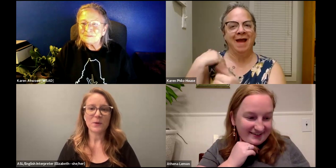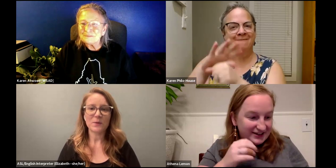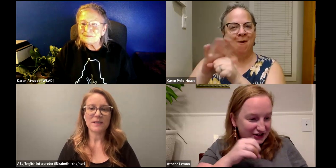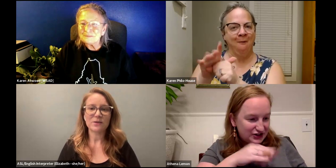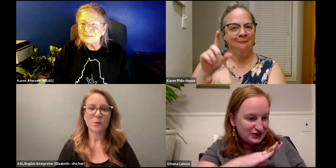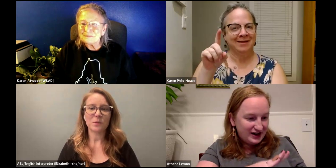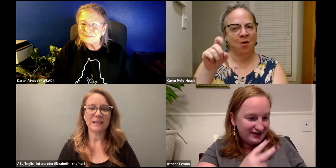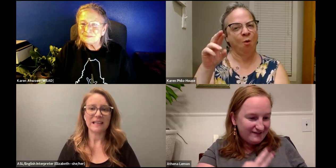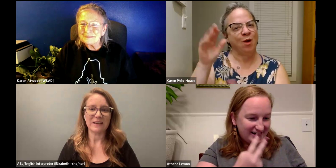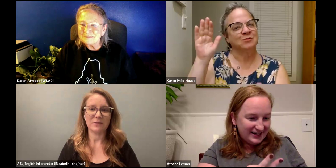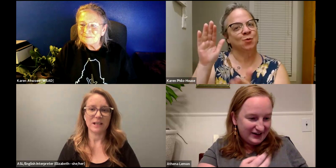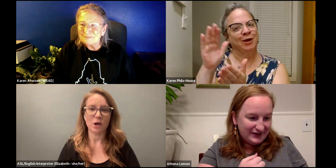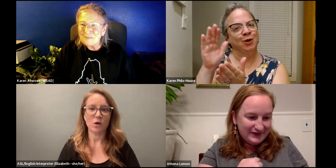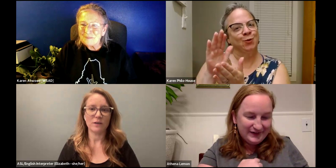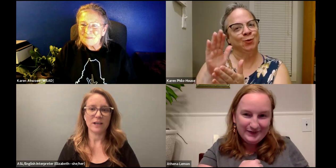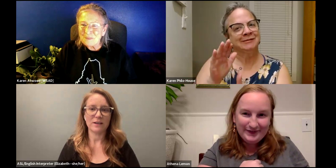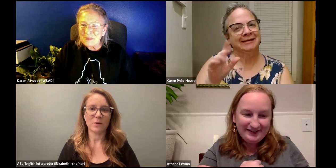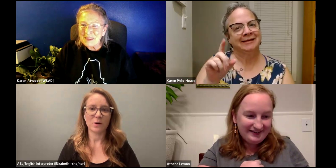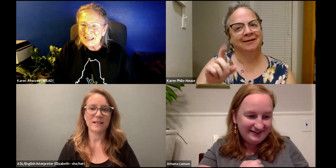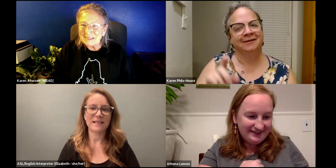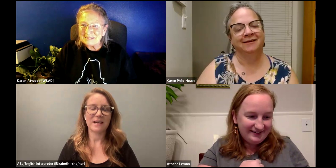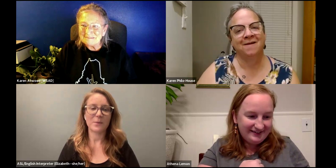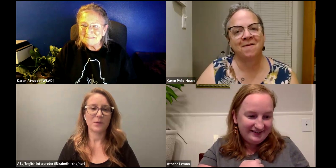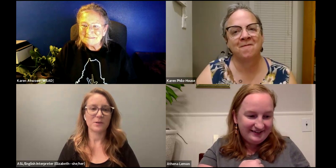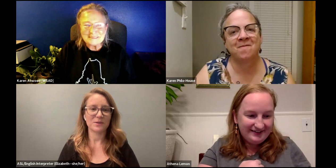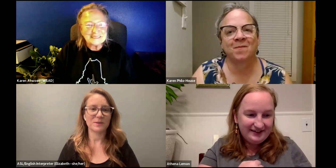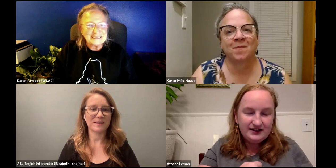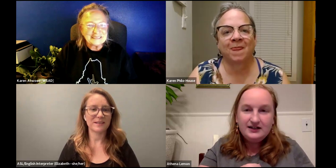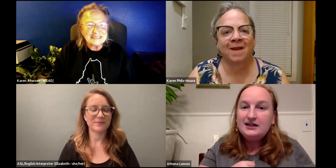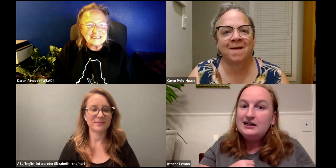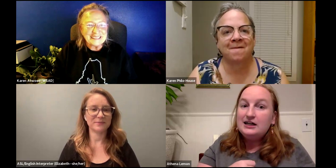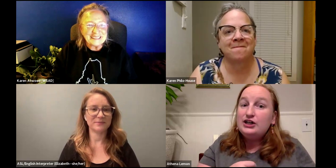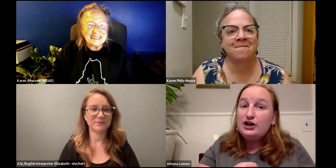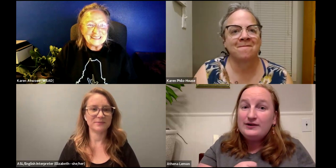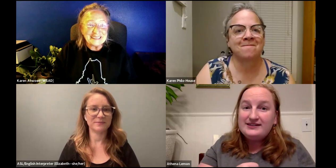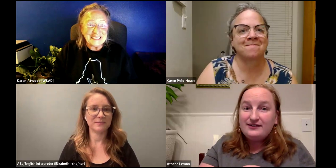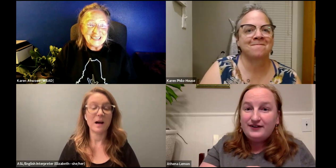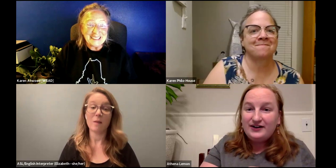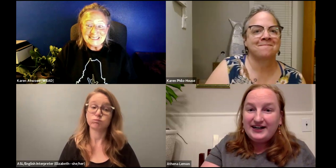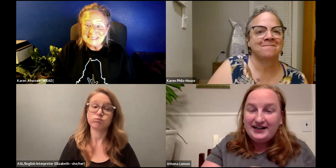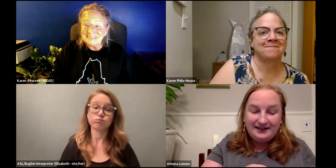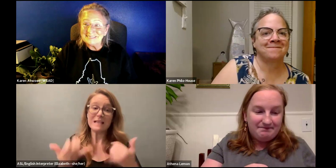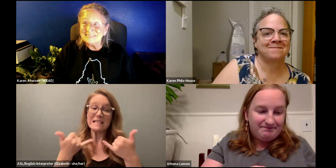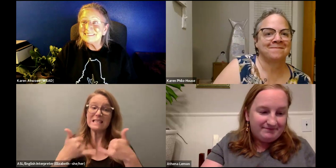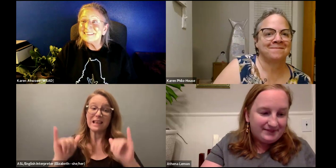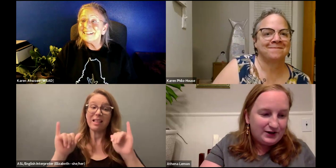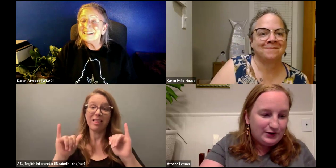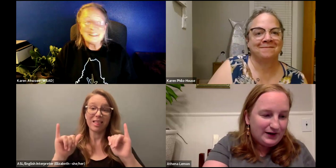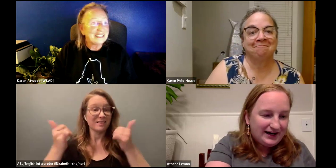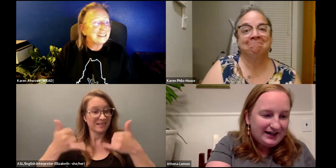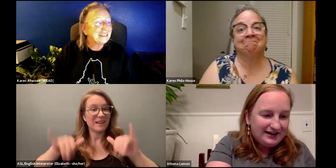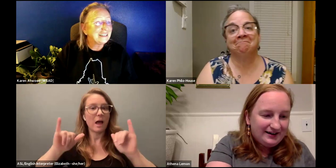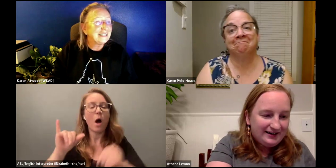Are there people who still don't believe in COVID, or has that number reduced? No, it's still very,